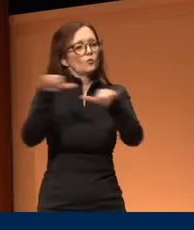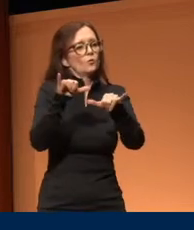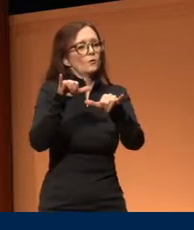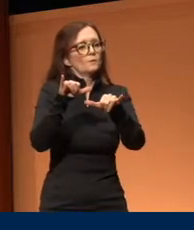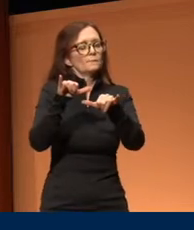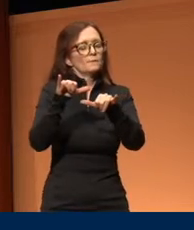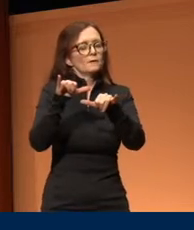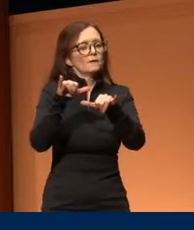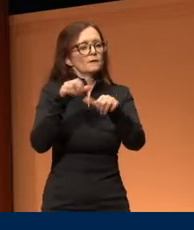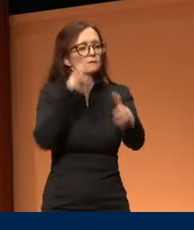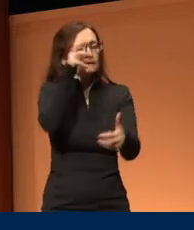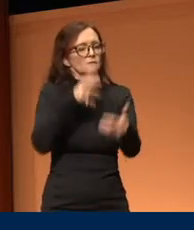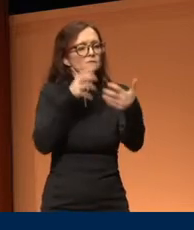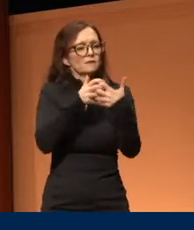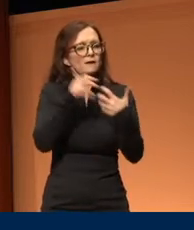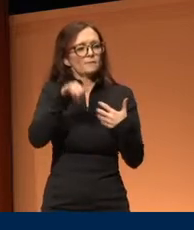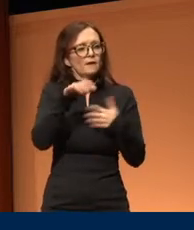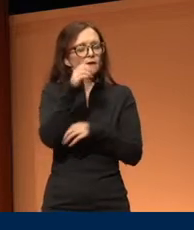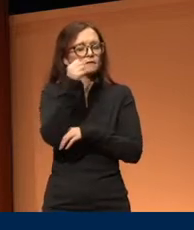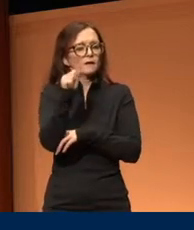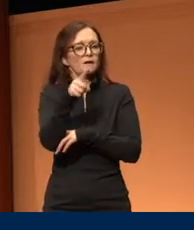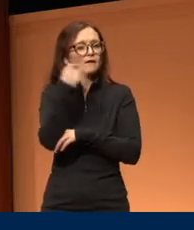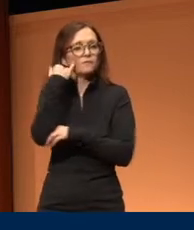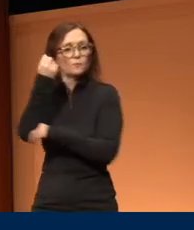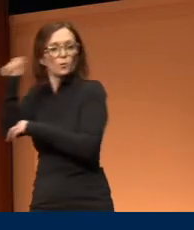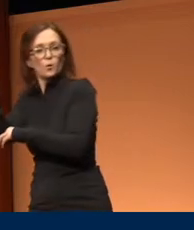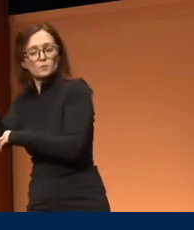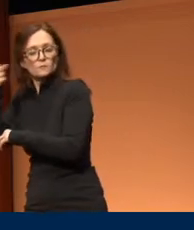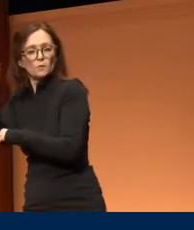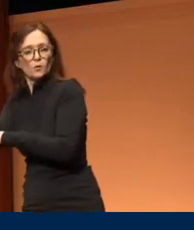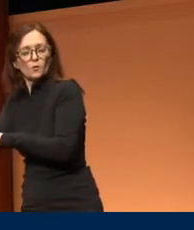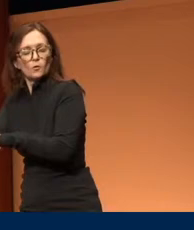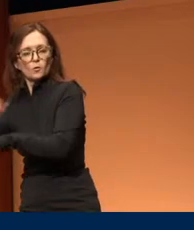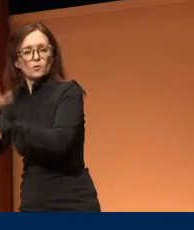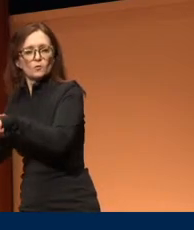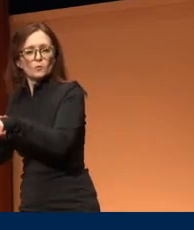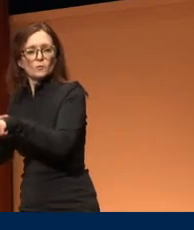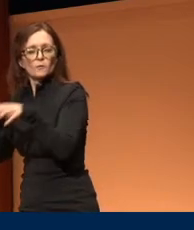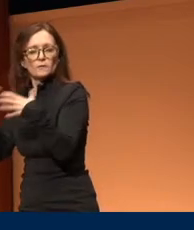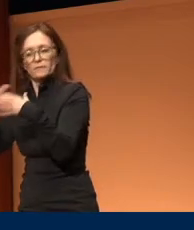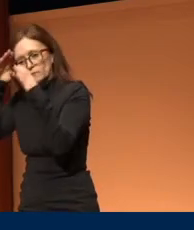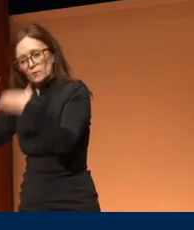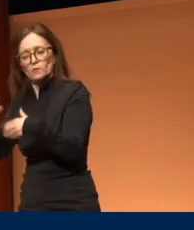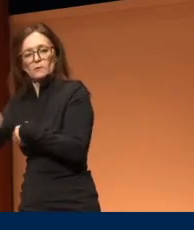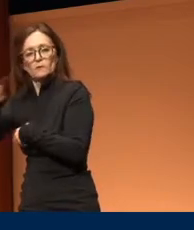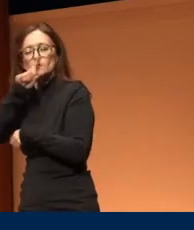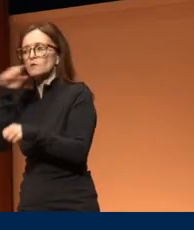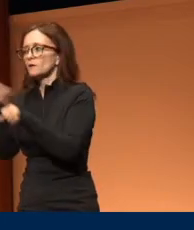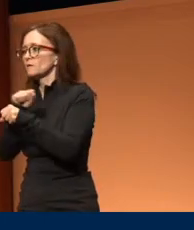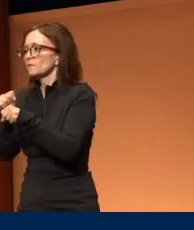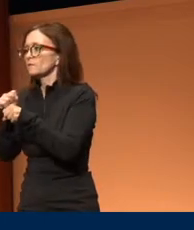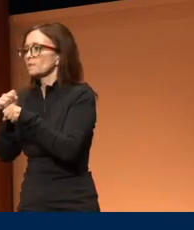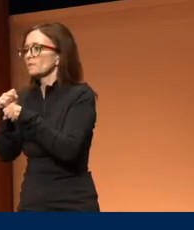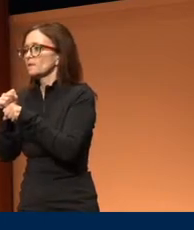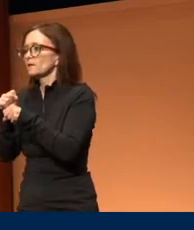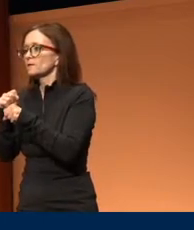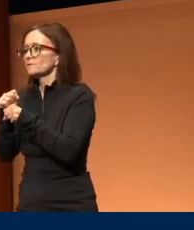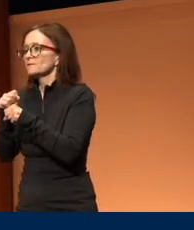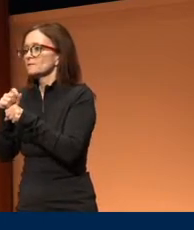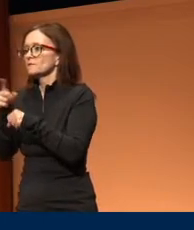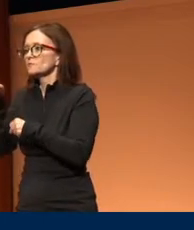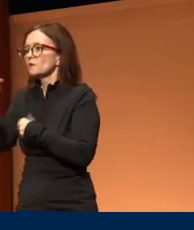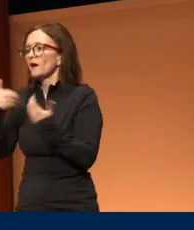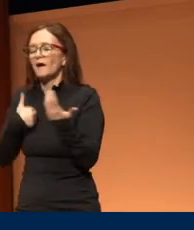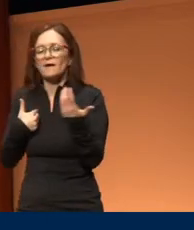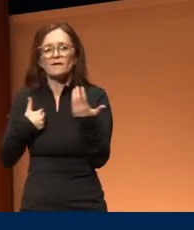context. Whereas if you're protesting or rioting, maybe the norms that are very in-group focused are actually adaptive in some sense, because you have to